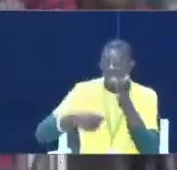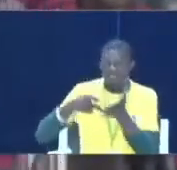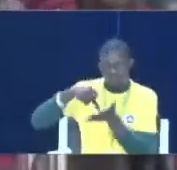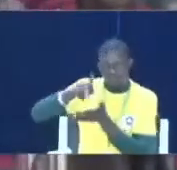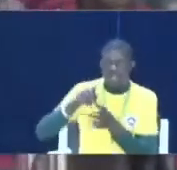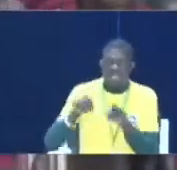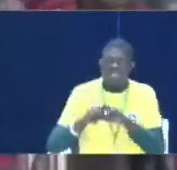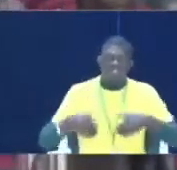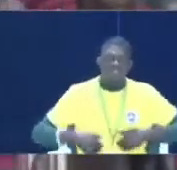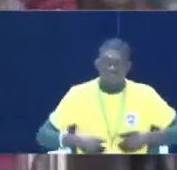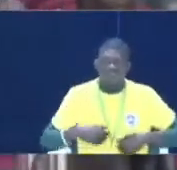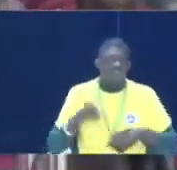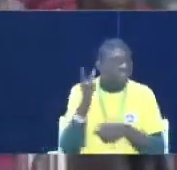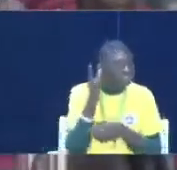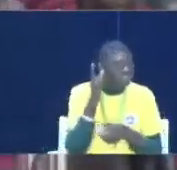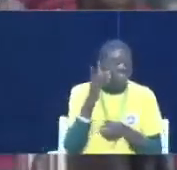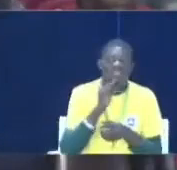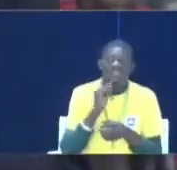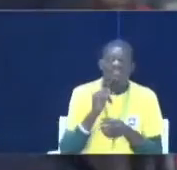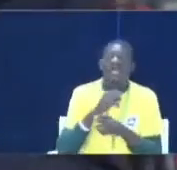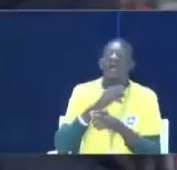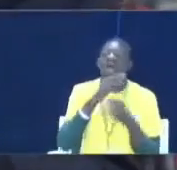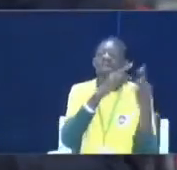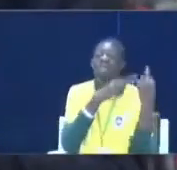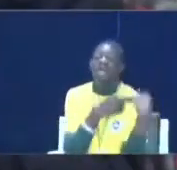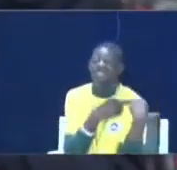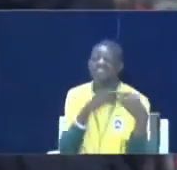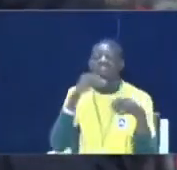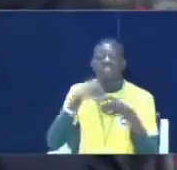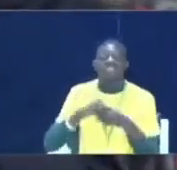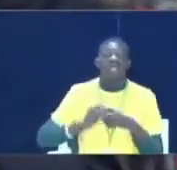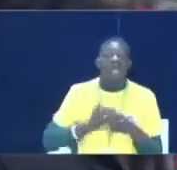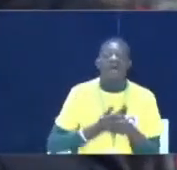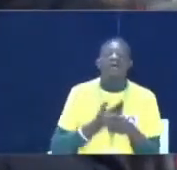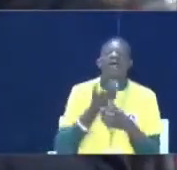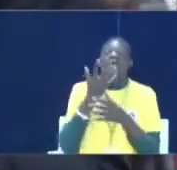youth, listen, because there is a mandate on our head to enlarge.